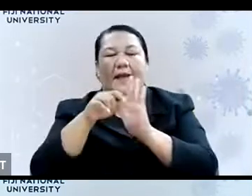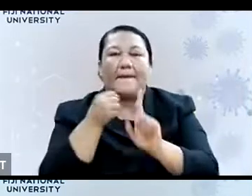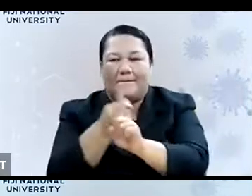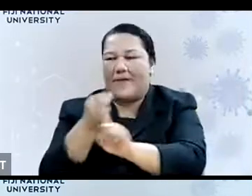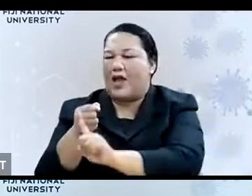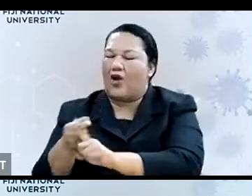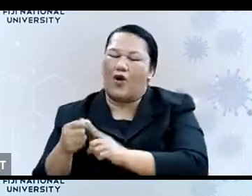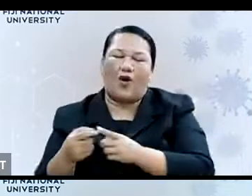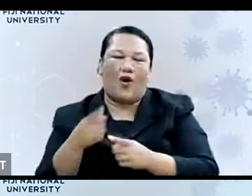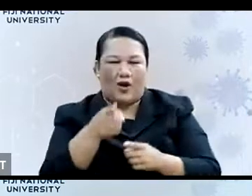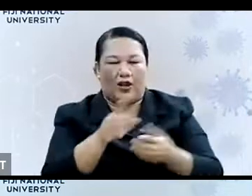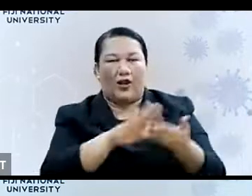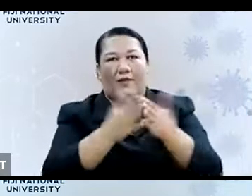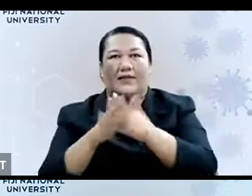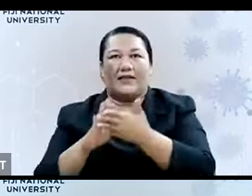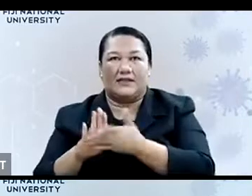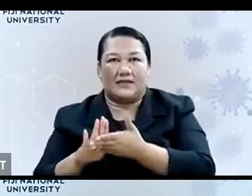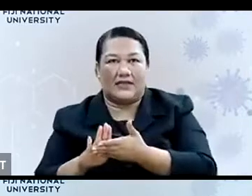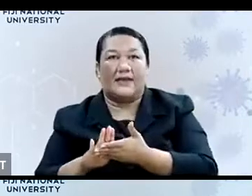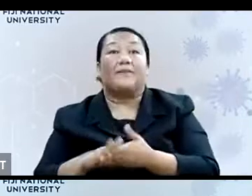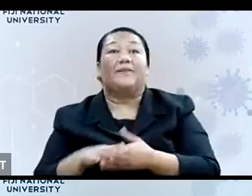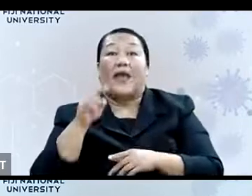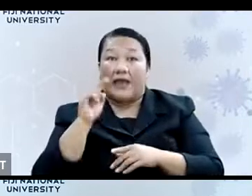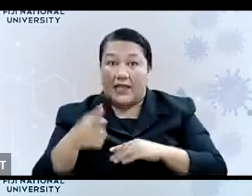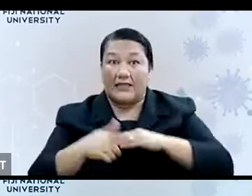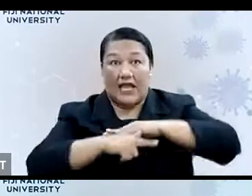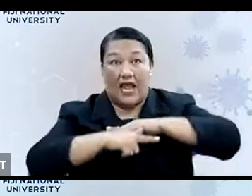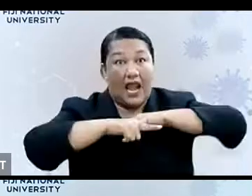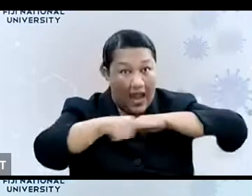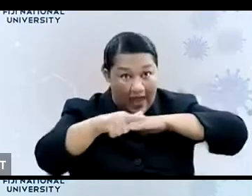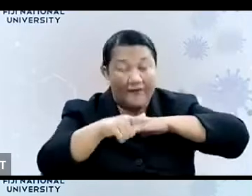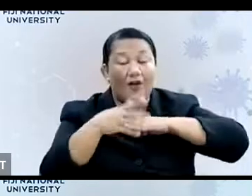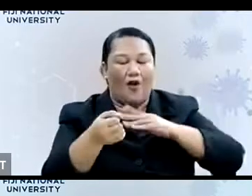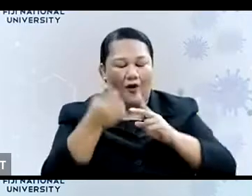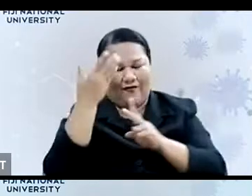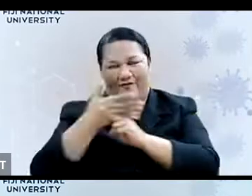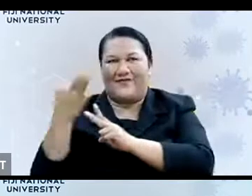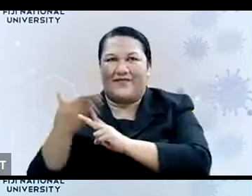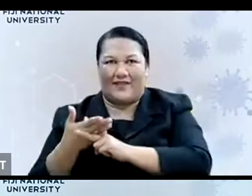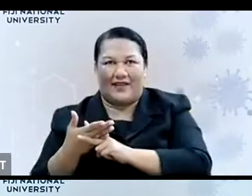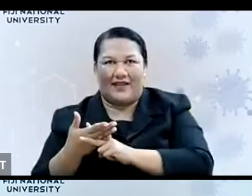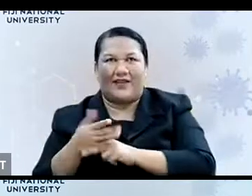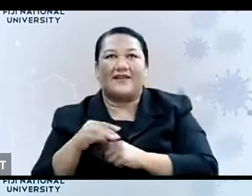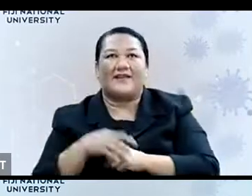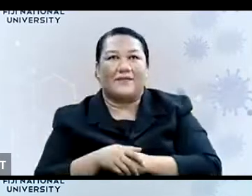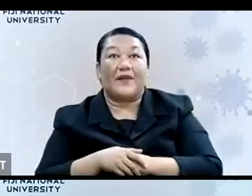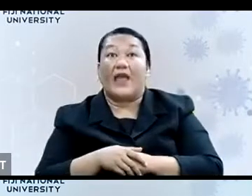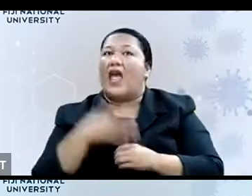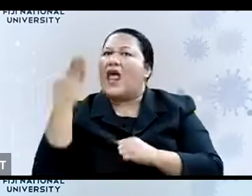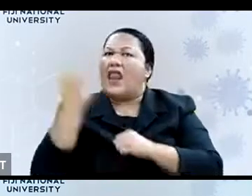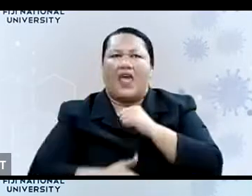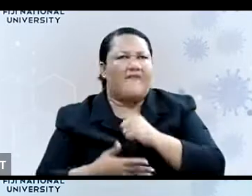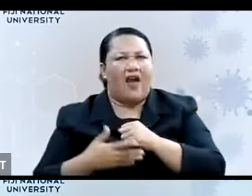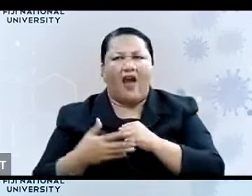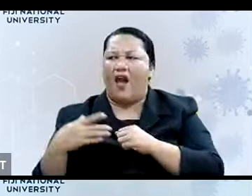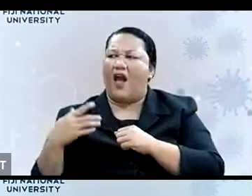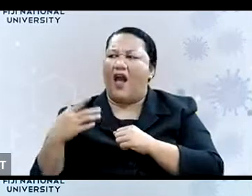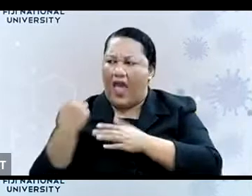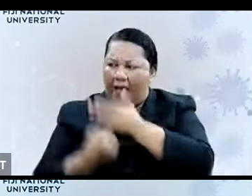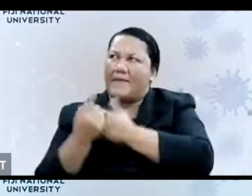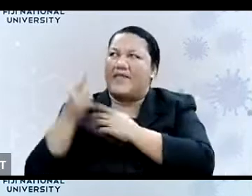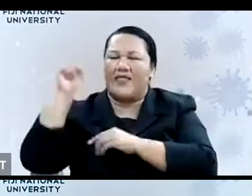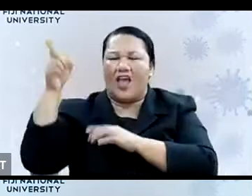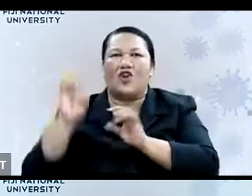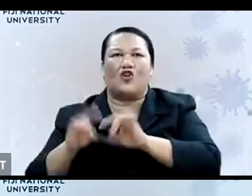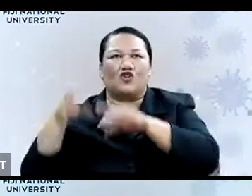to are the curfew lockdown. That is our most extreme level of lockdown. And that's actually never been applied in Australia or New Zealand. You know,